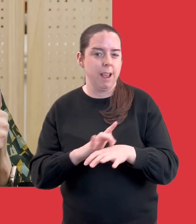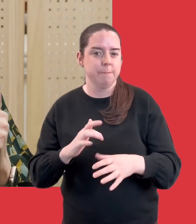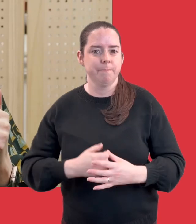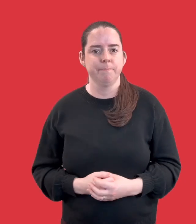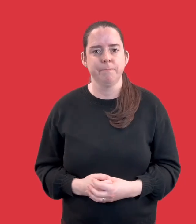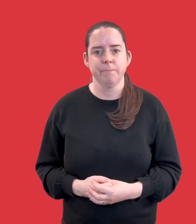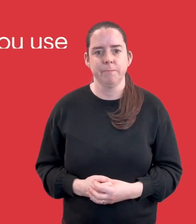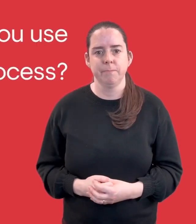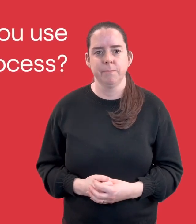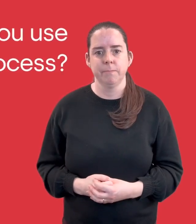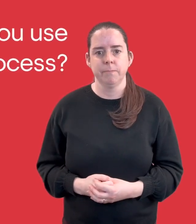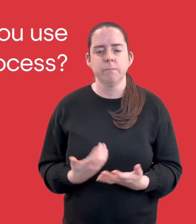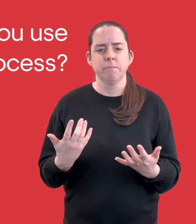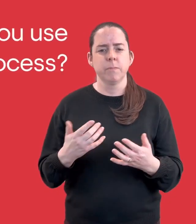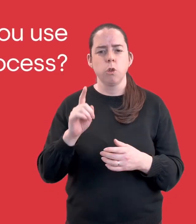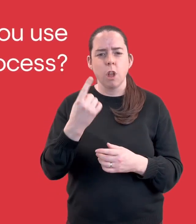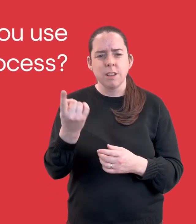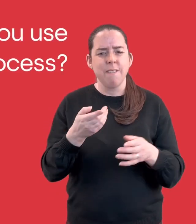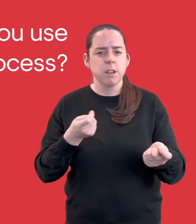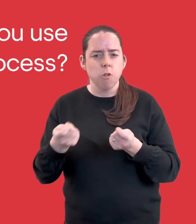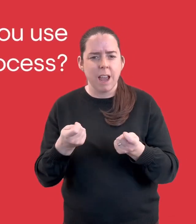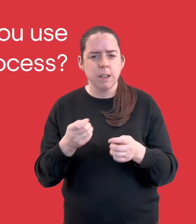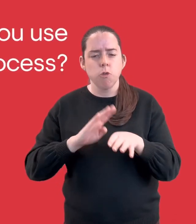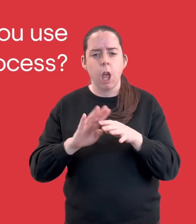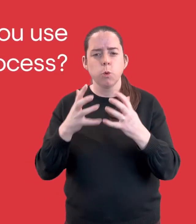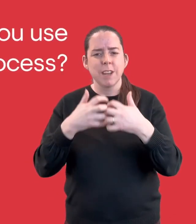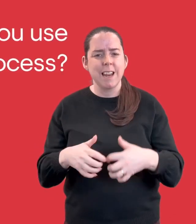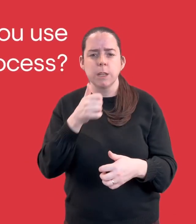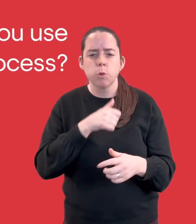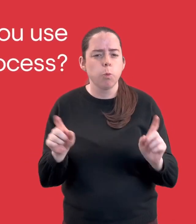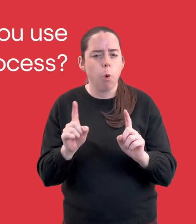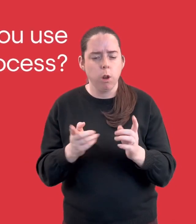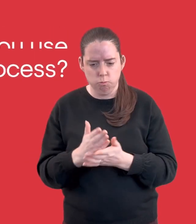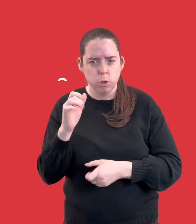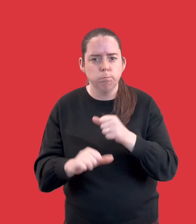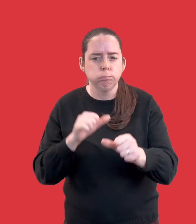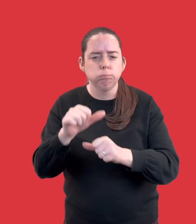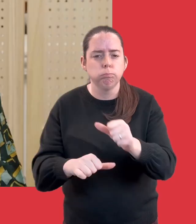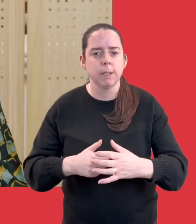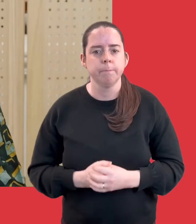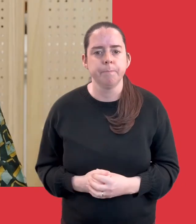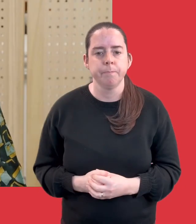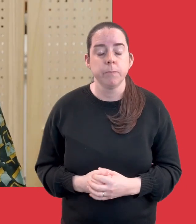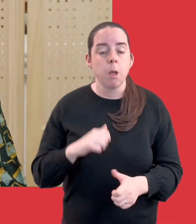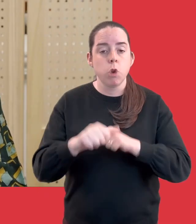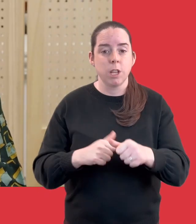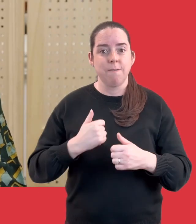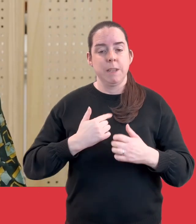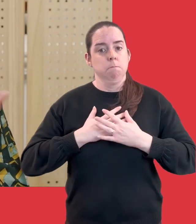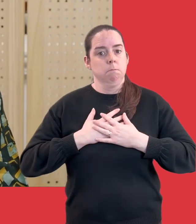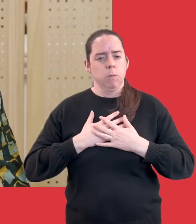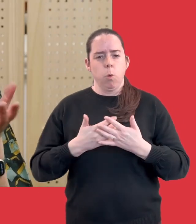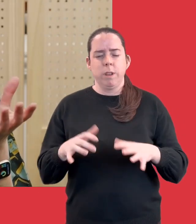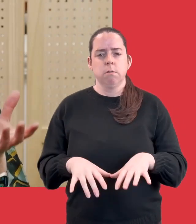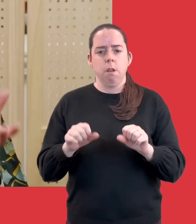play. What rehearsal techniques do you use as a director in the rehearsal process? The process for me